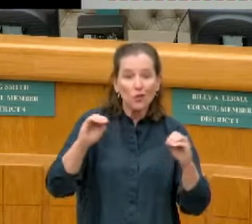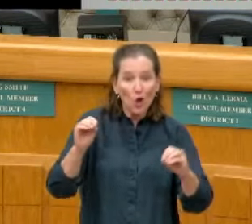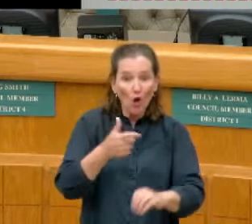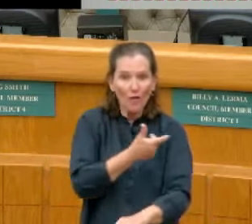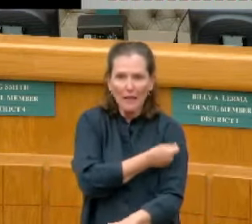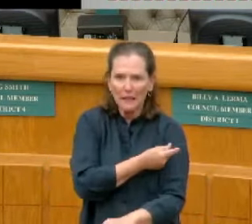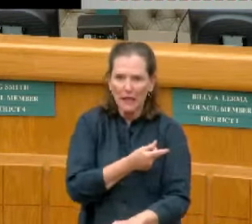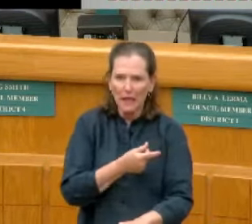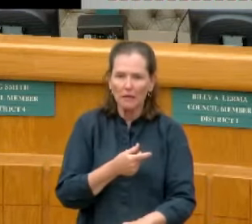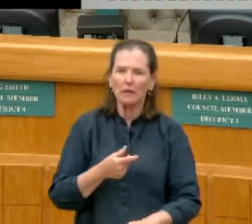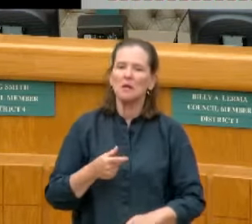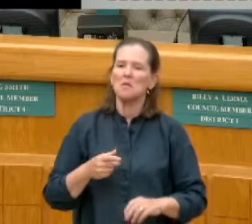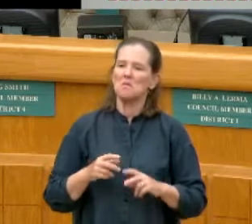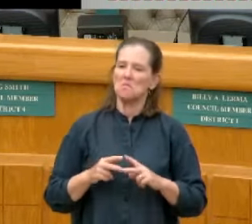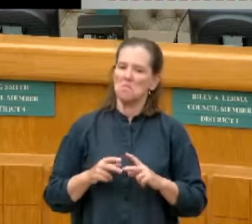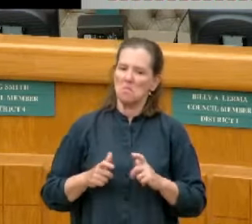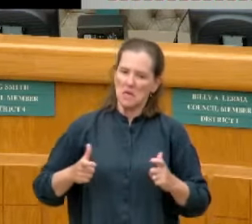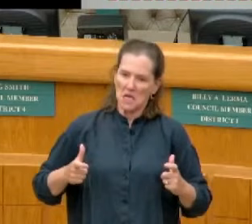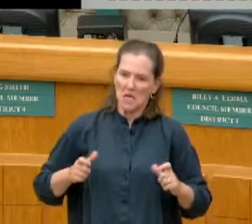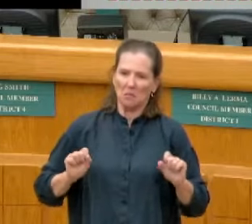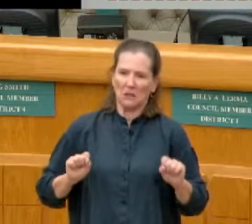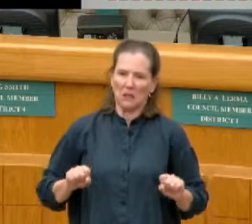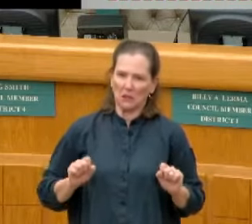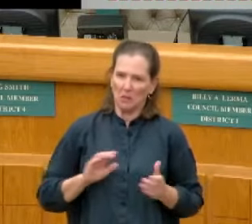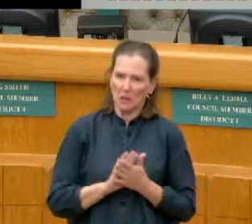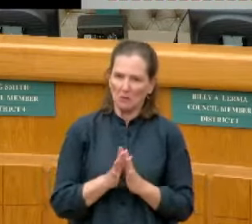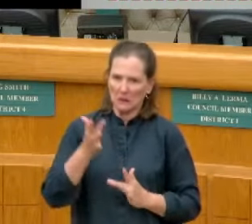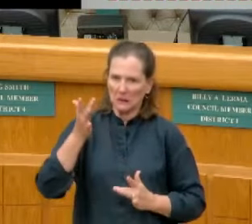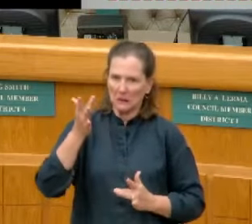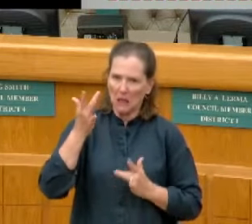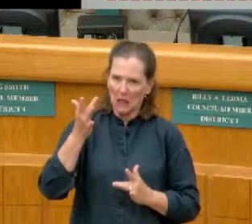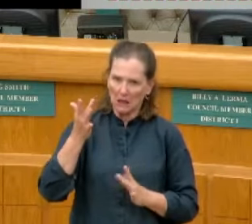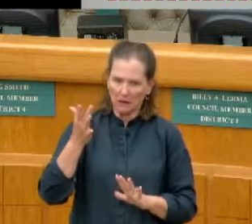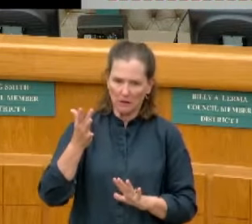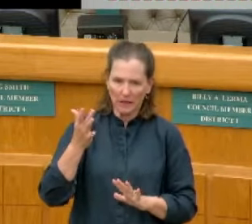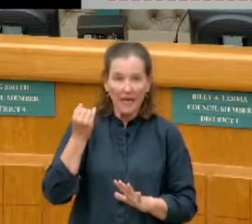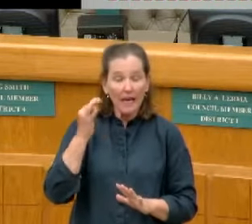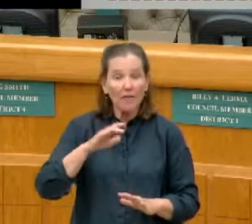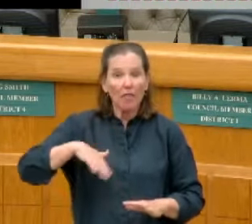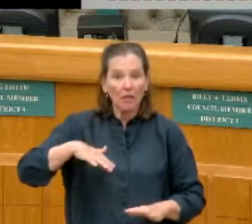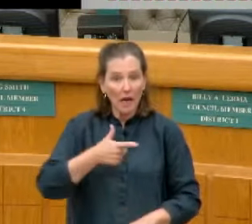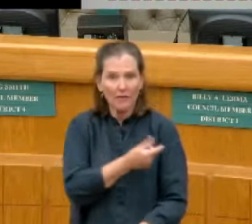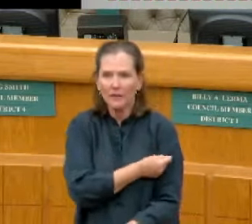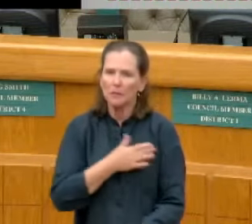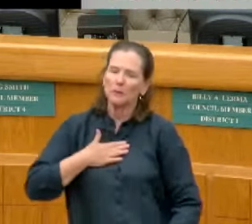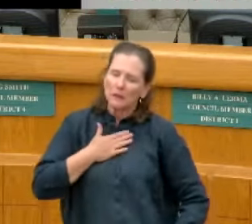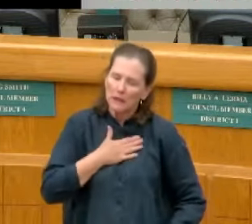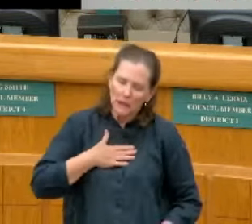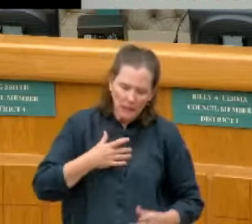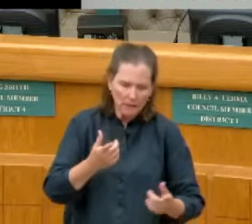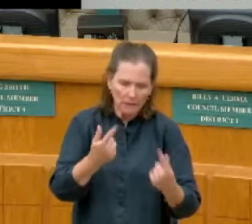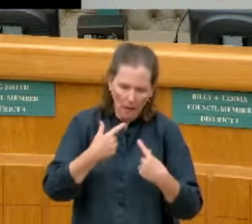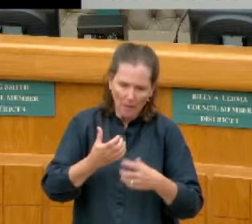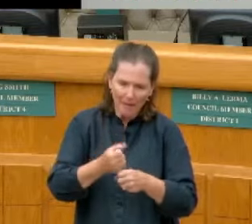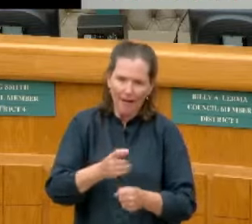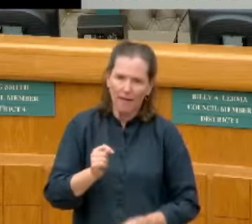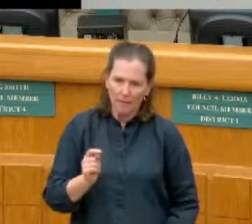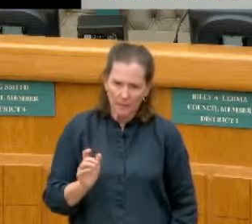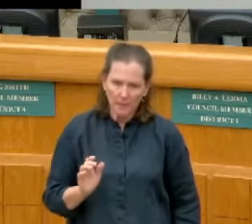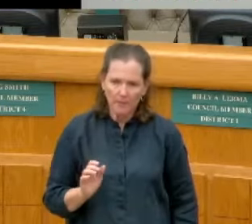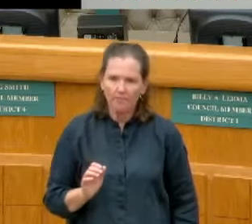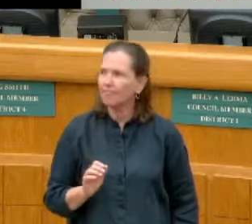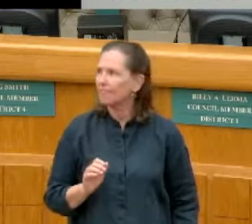you make that decision, go in and get vaccinated as soon as possible. Next slide. This shows the